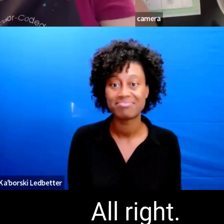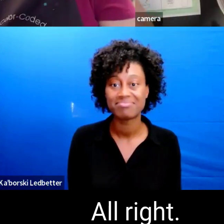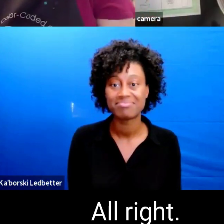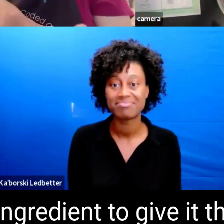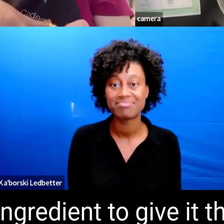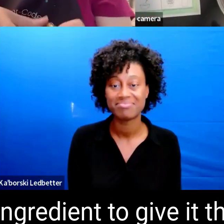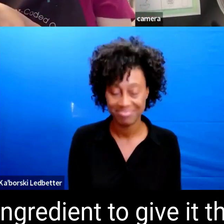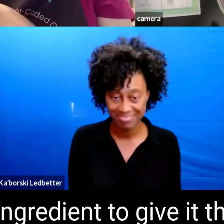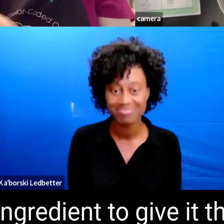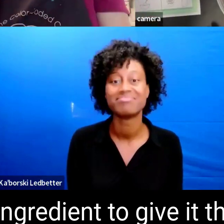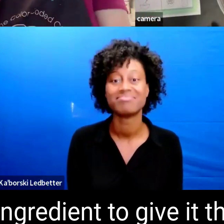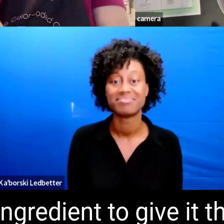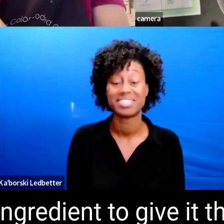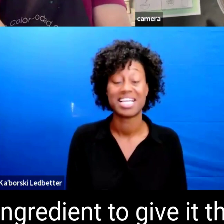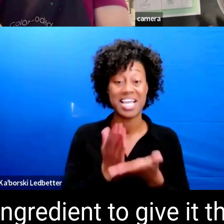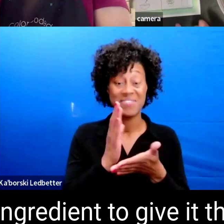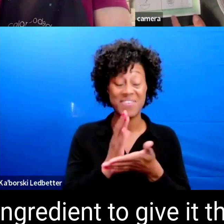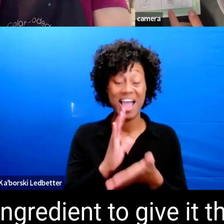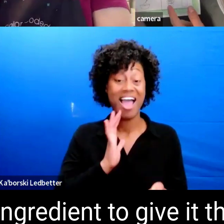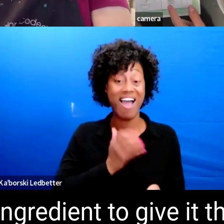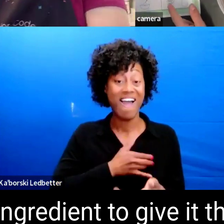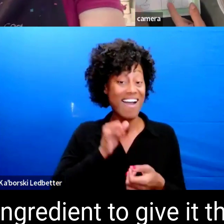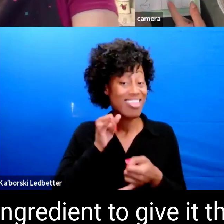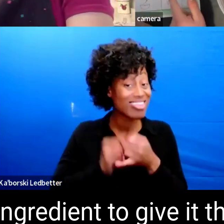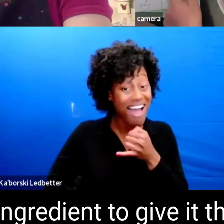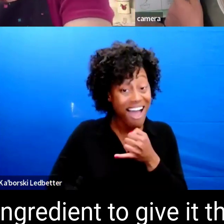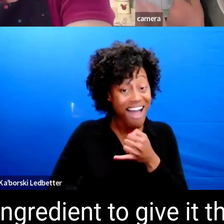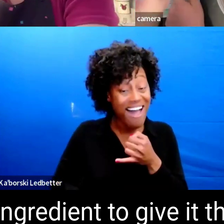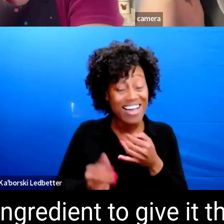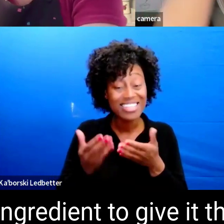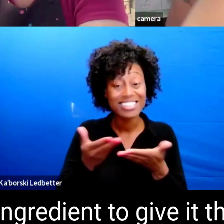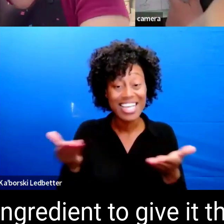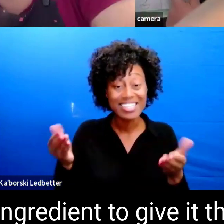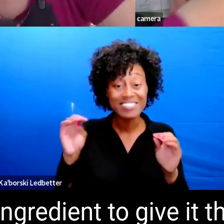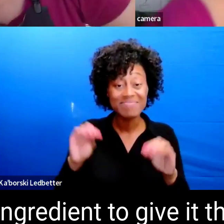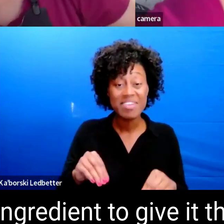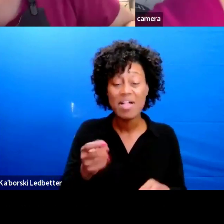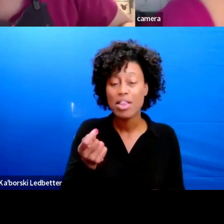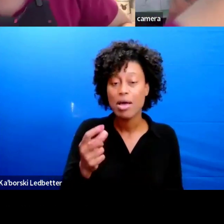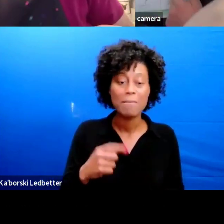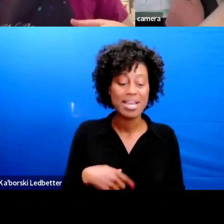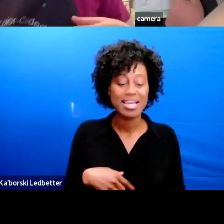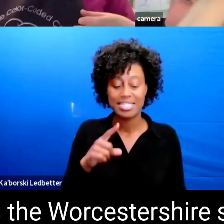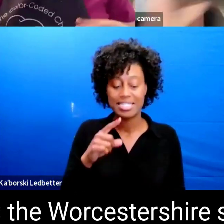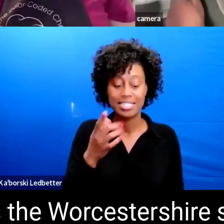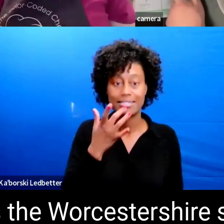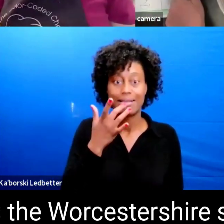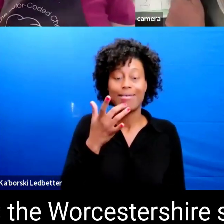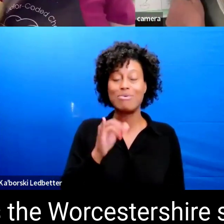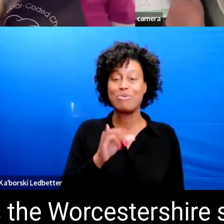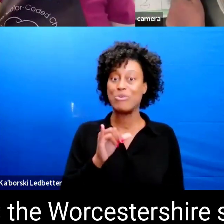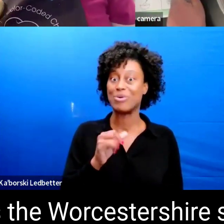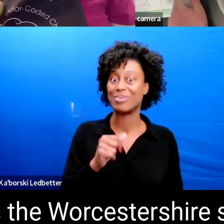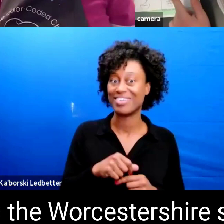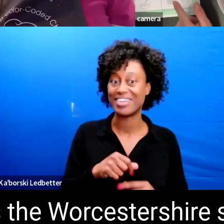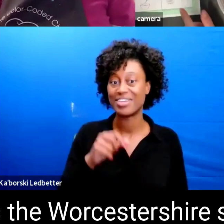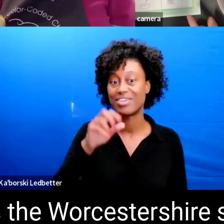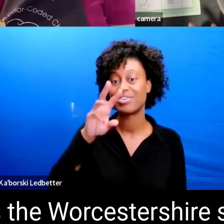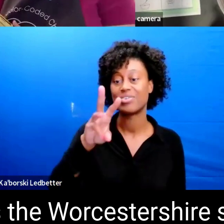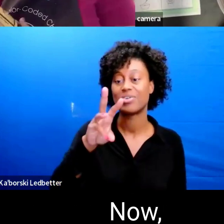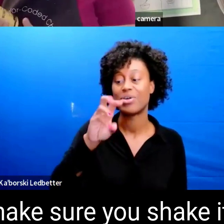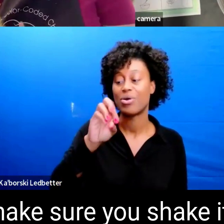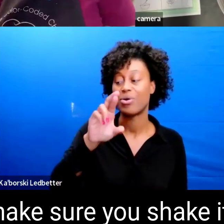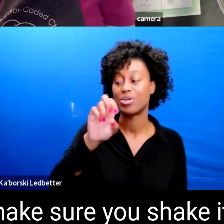All right, and our last ingredient to give it that little bit of zing is the